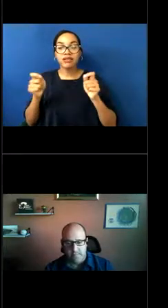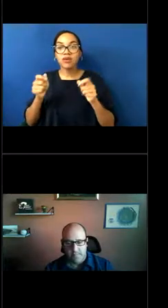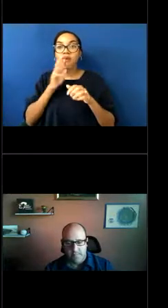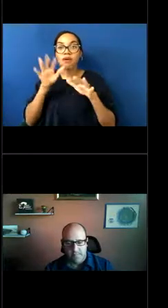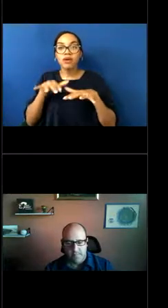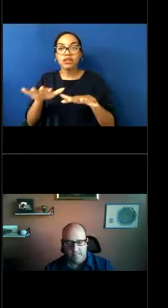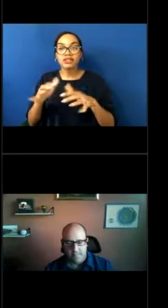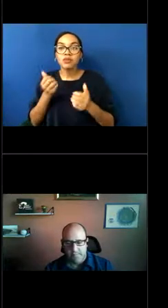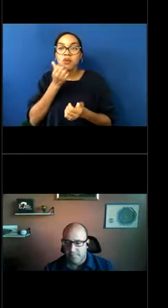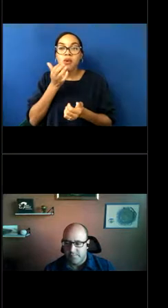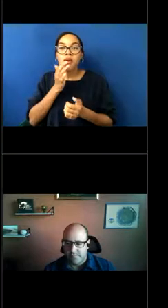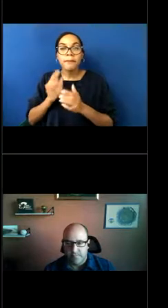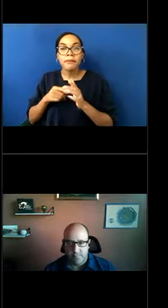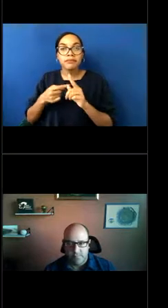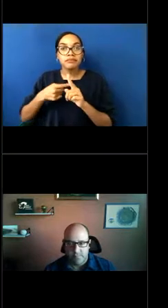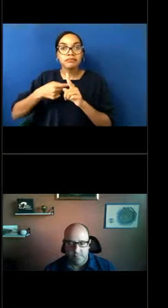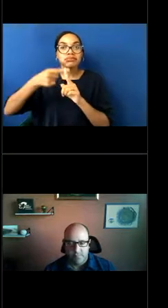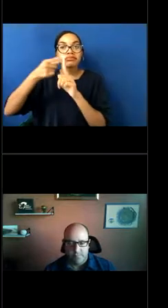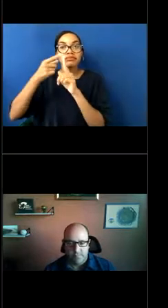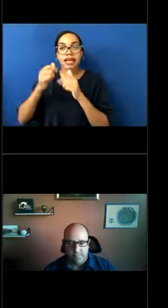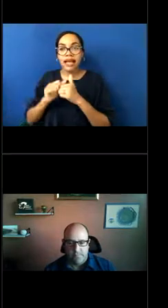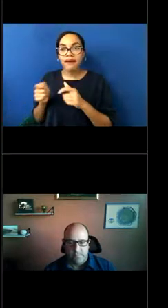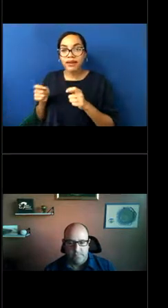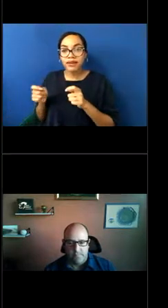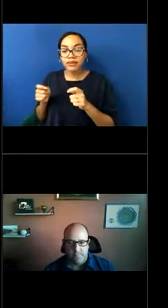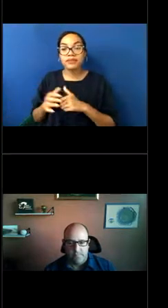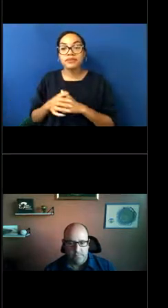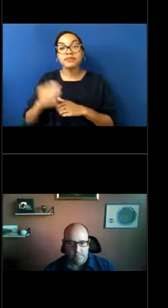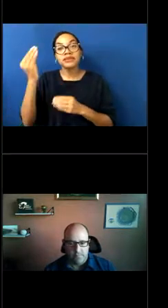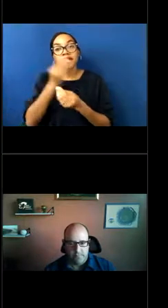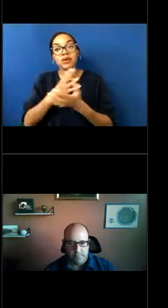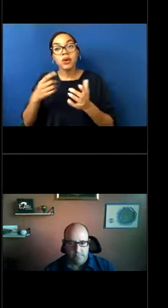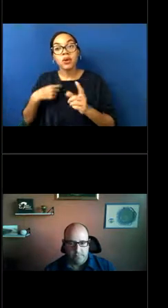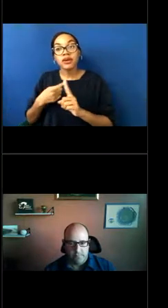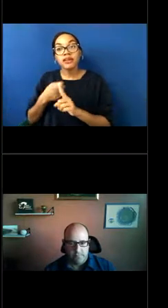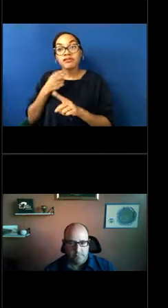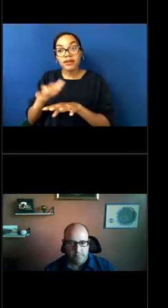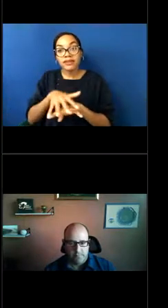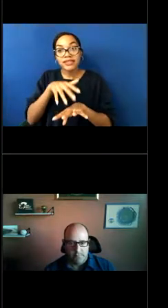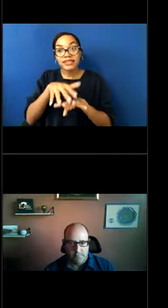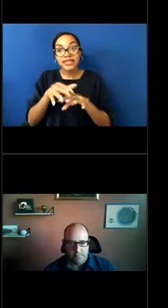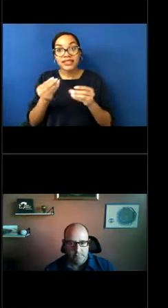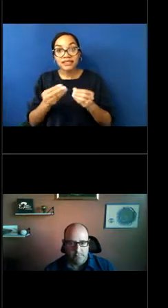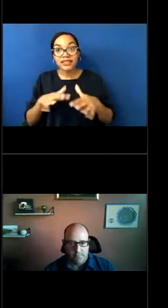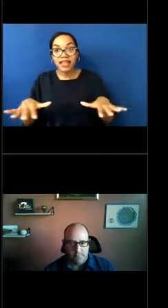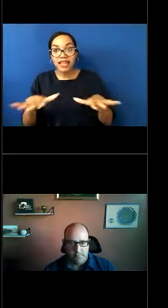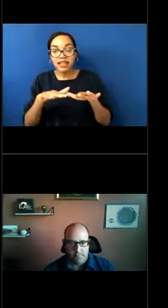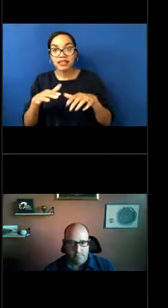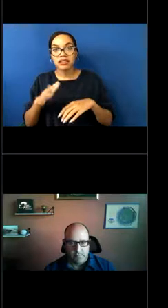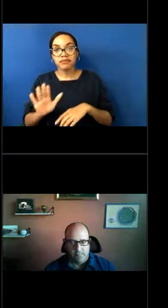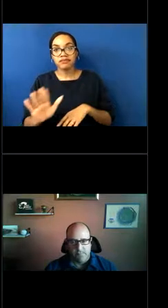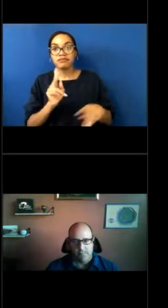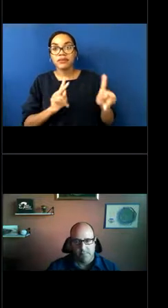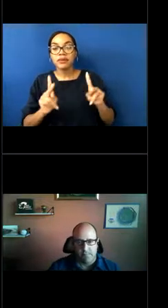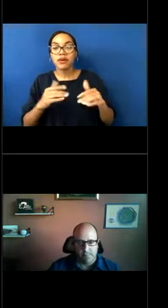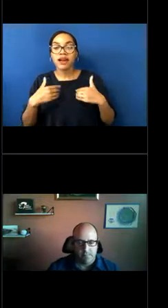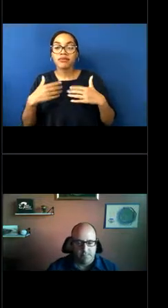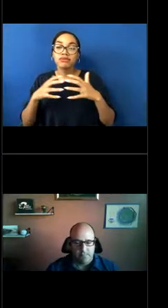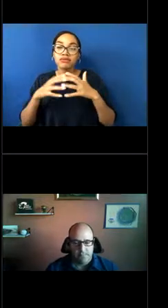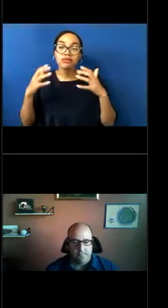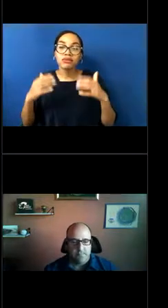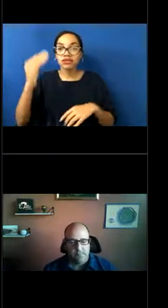recognize that we are all coming to you from the traditional lands of Native communities who have substantial traditional knowledge to share with us.